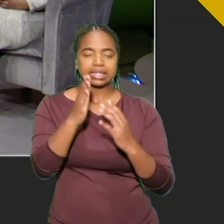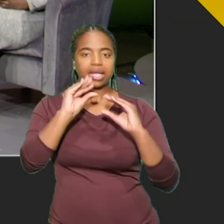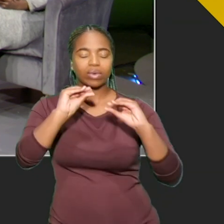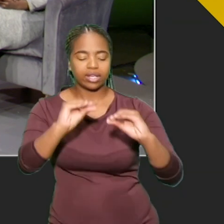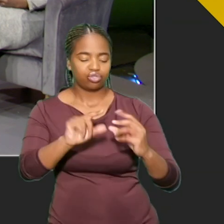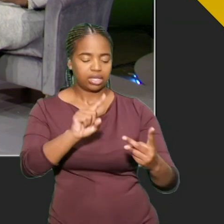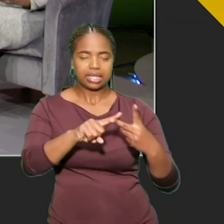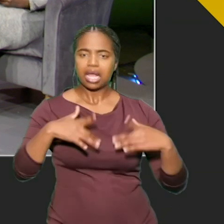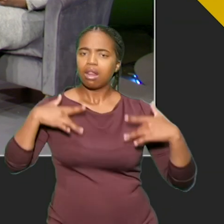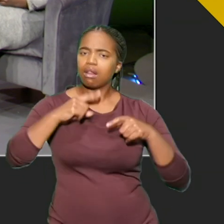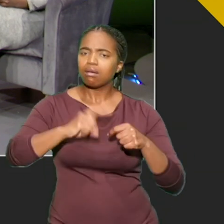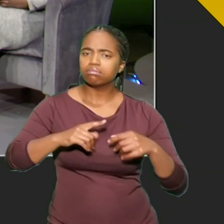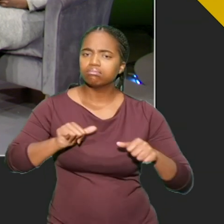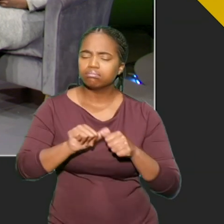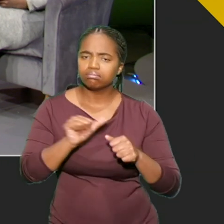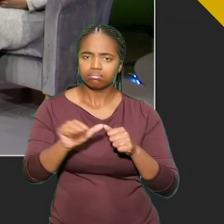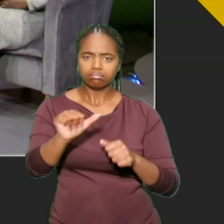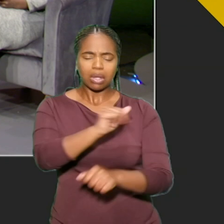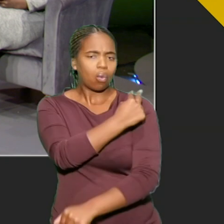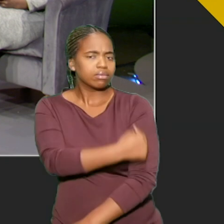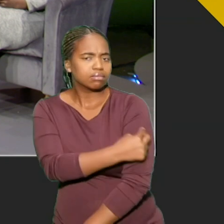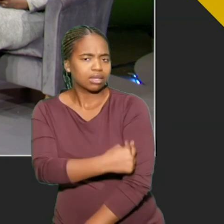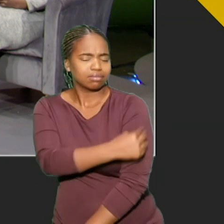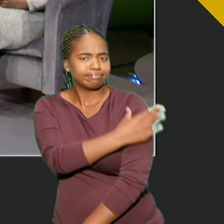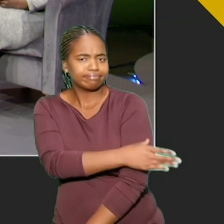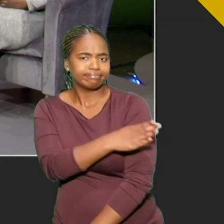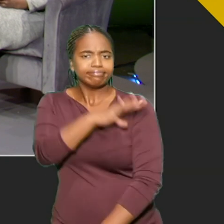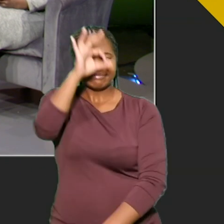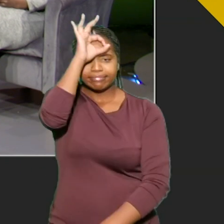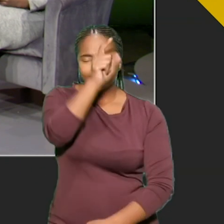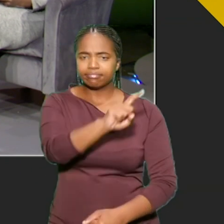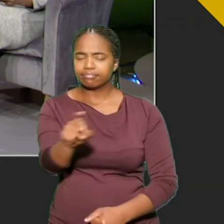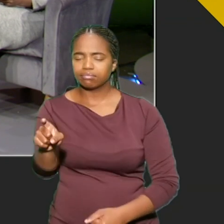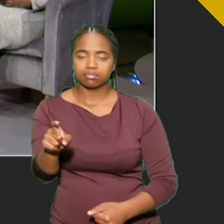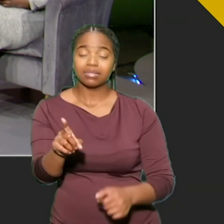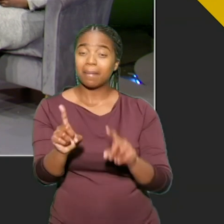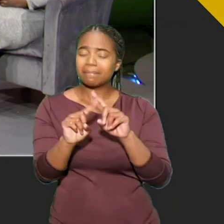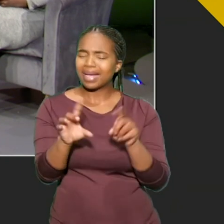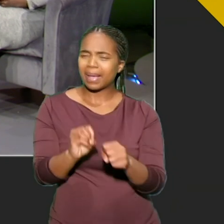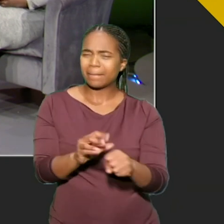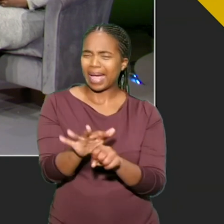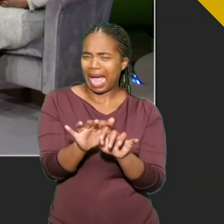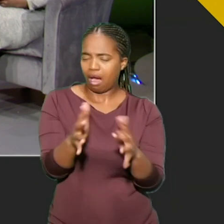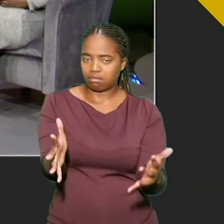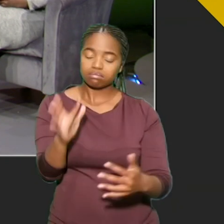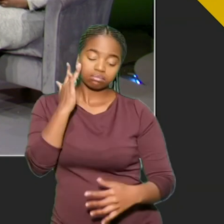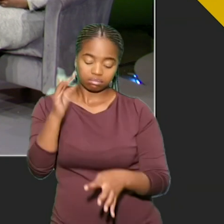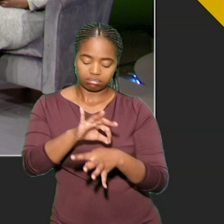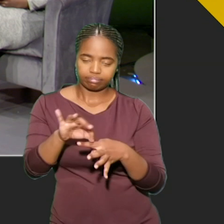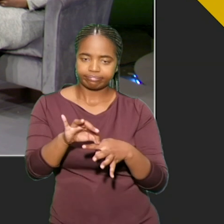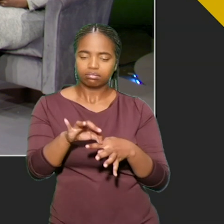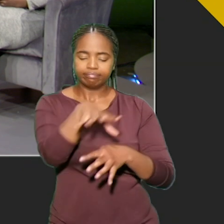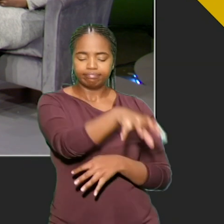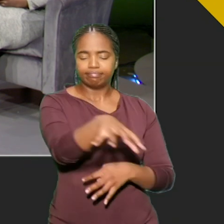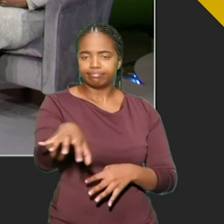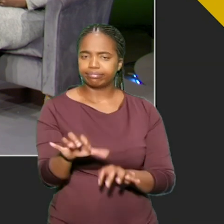better quality life, and obviously emergency services. But what is the actual impact? And I think it's quite important, but also taking